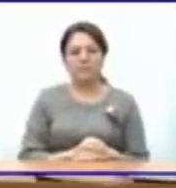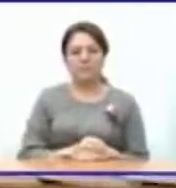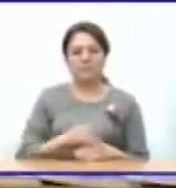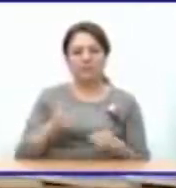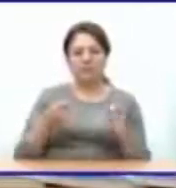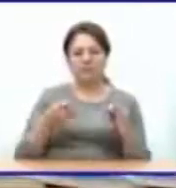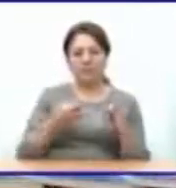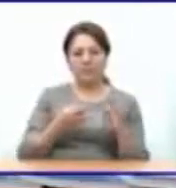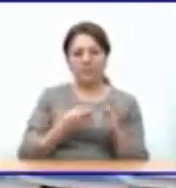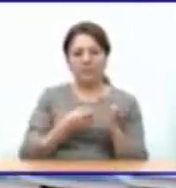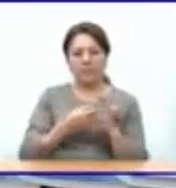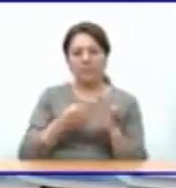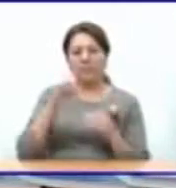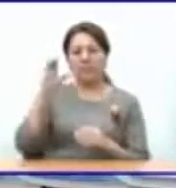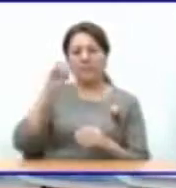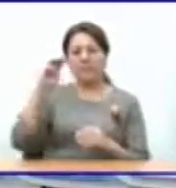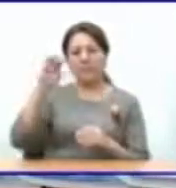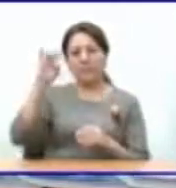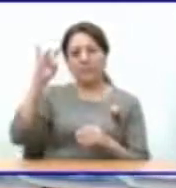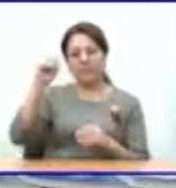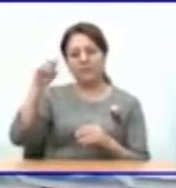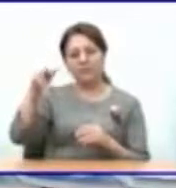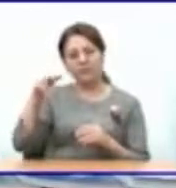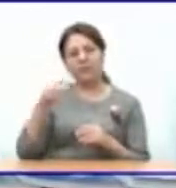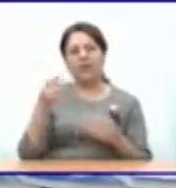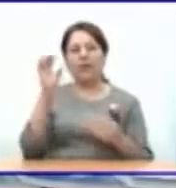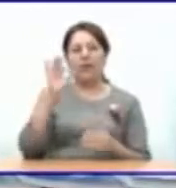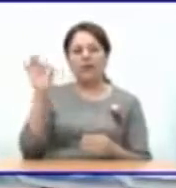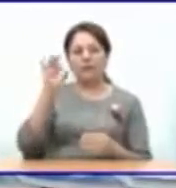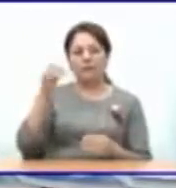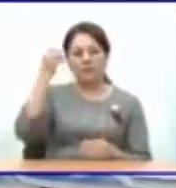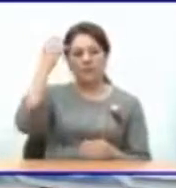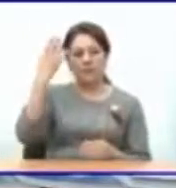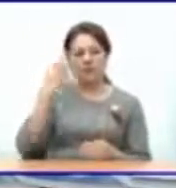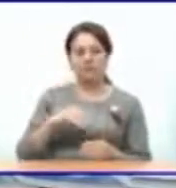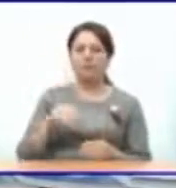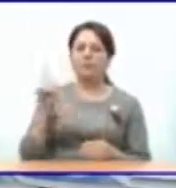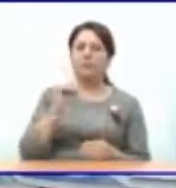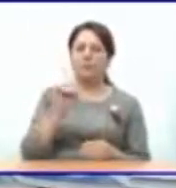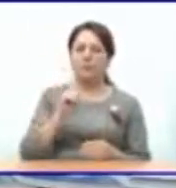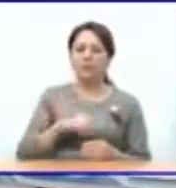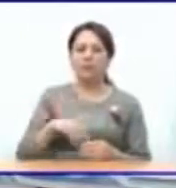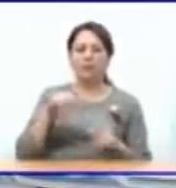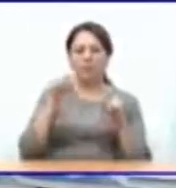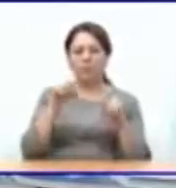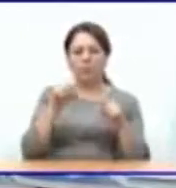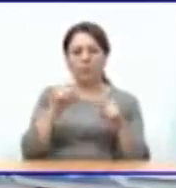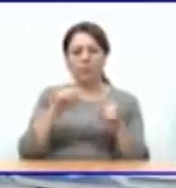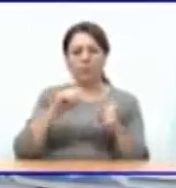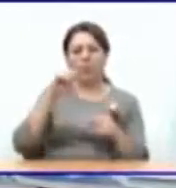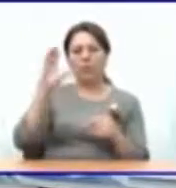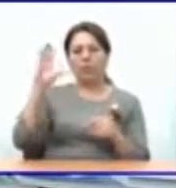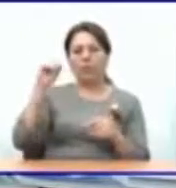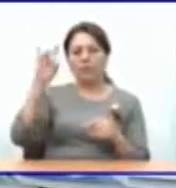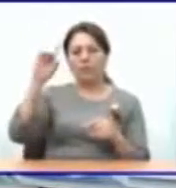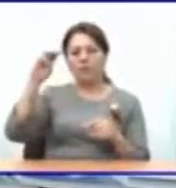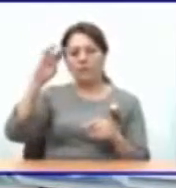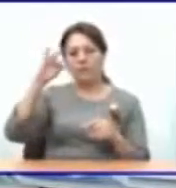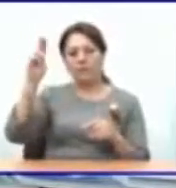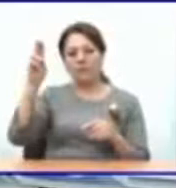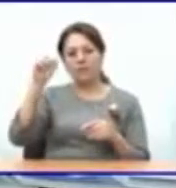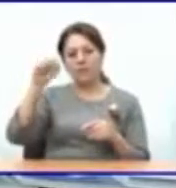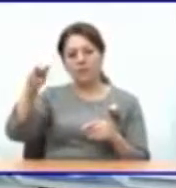Magnit strelka haqida sizning bilimlaringiz bor. Magnit strelka nima edi? Magnit strelka bu vertikal o'q atrofida